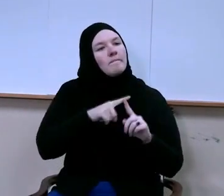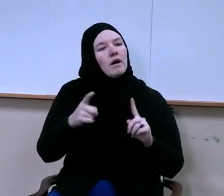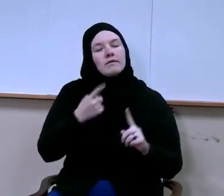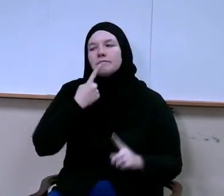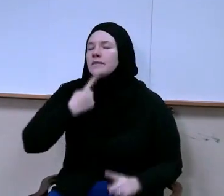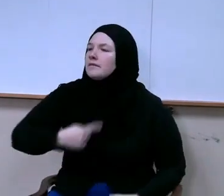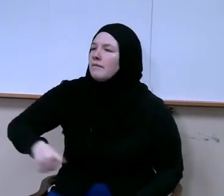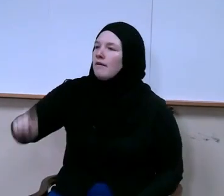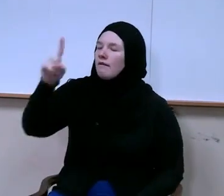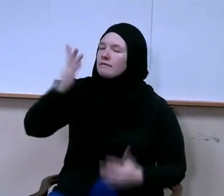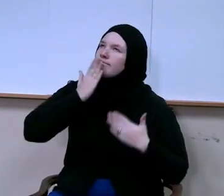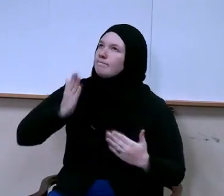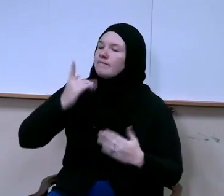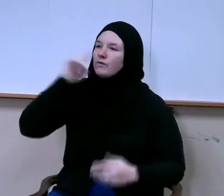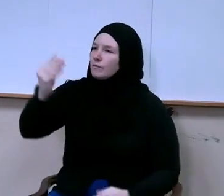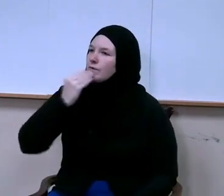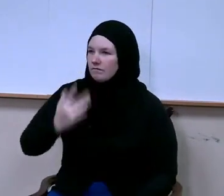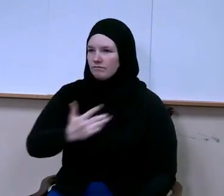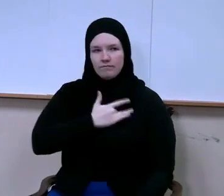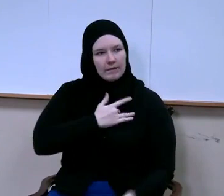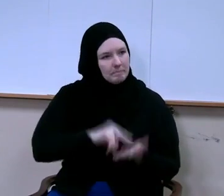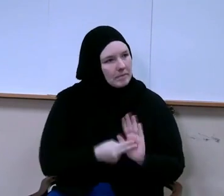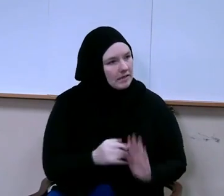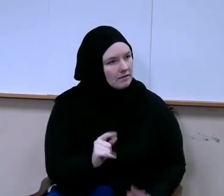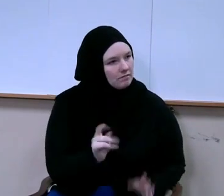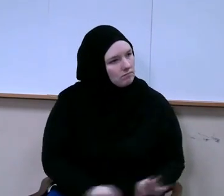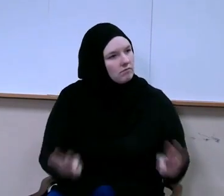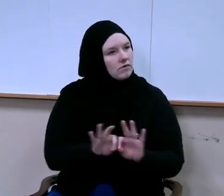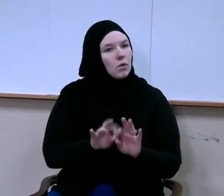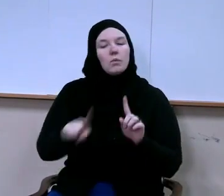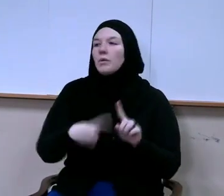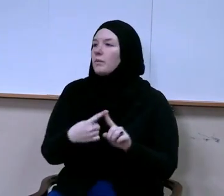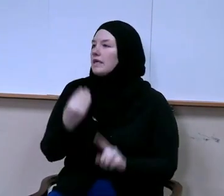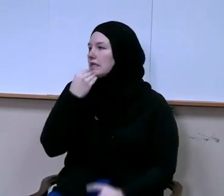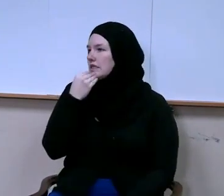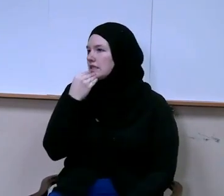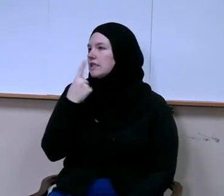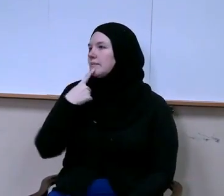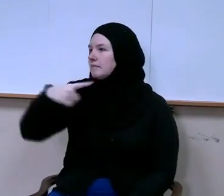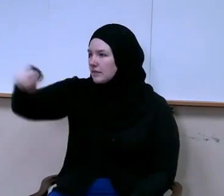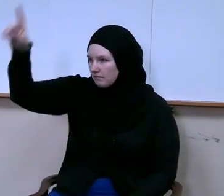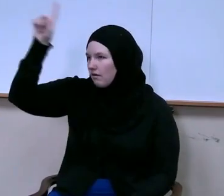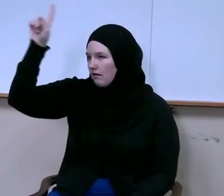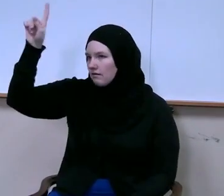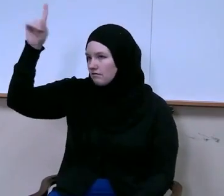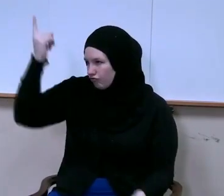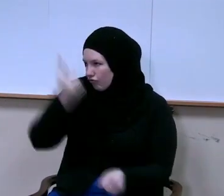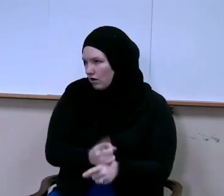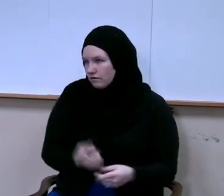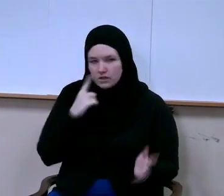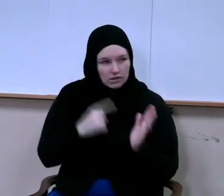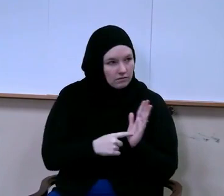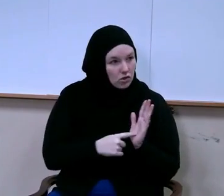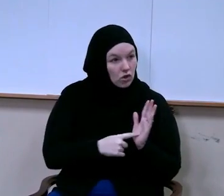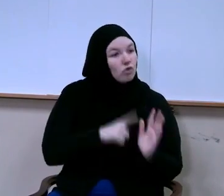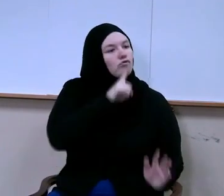it. Let us take some examples. When we eat and say Bismillah in the name of Allah,